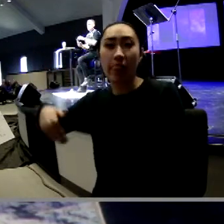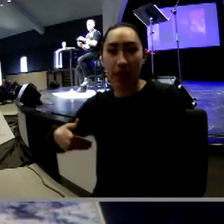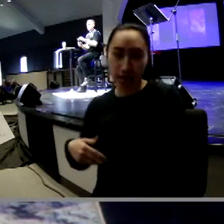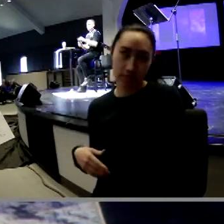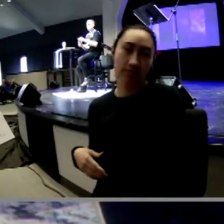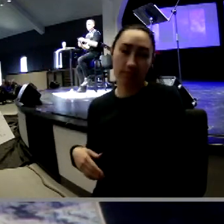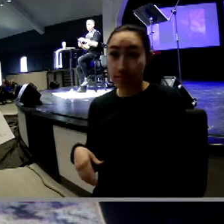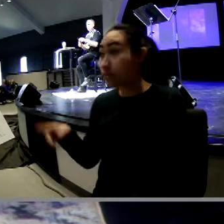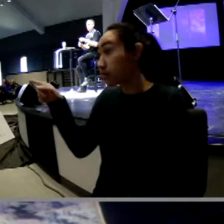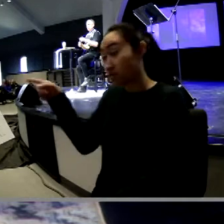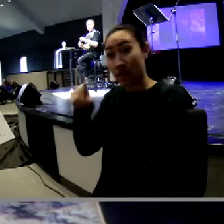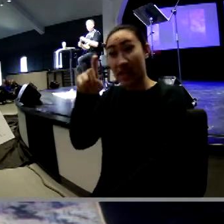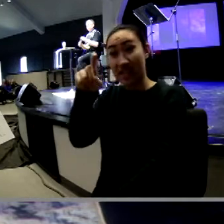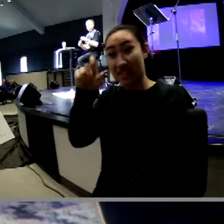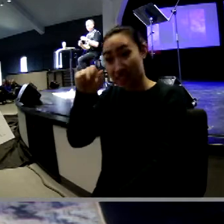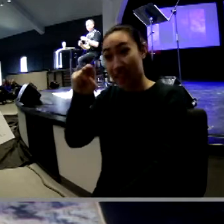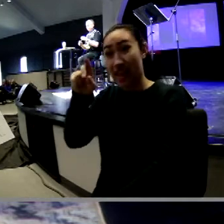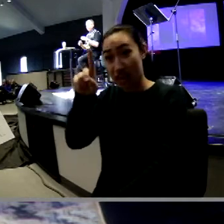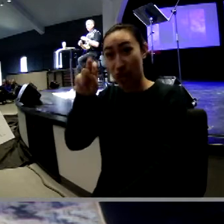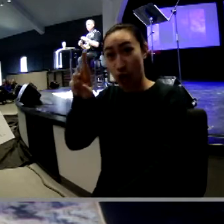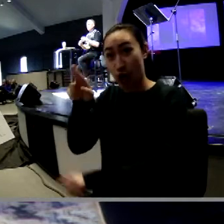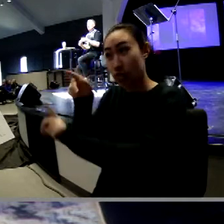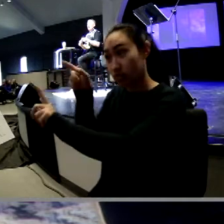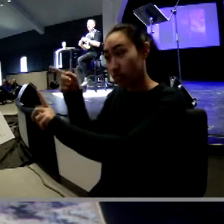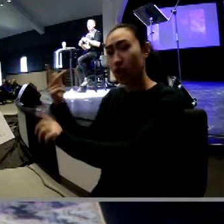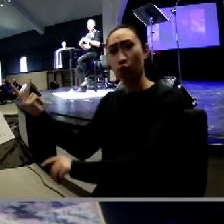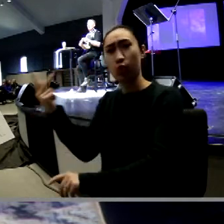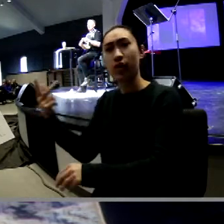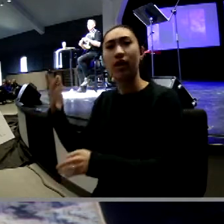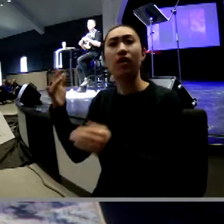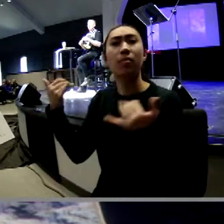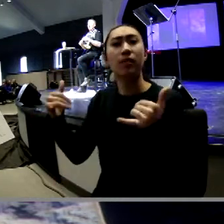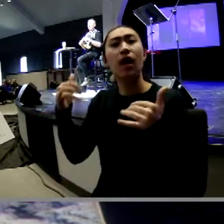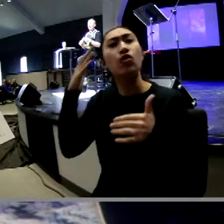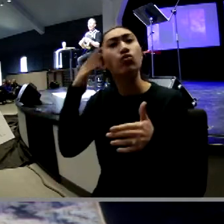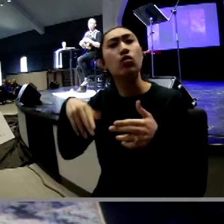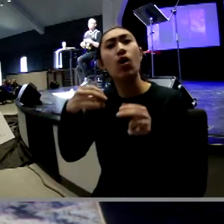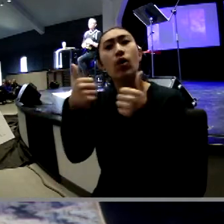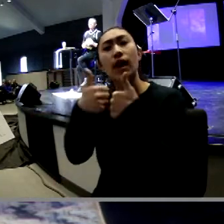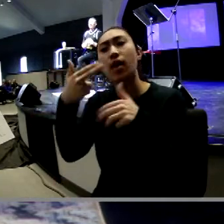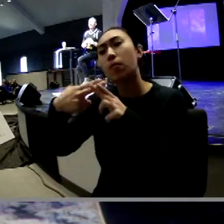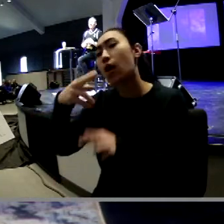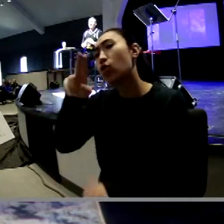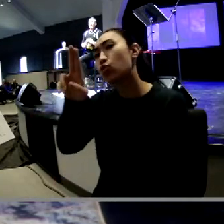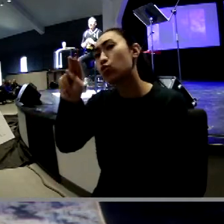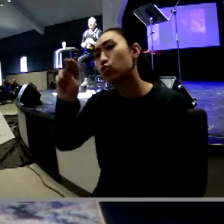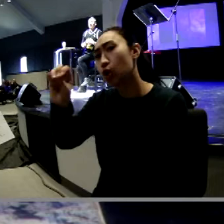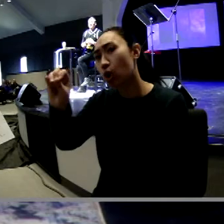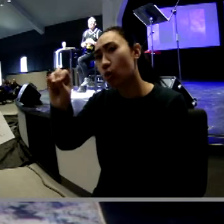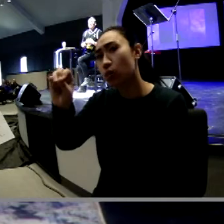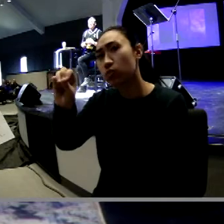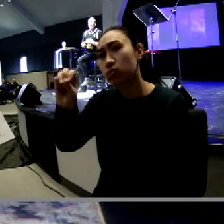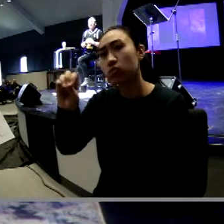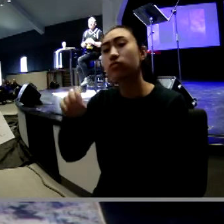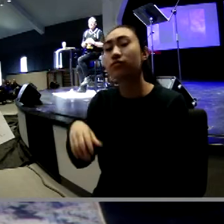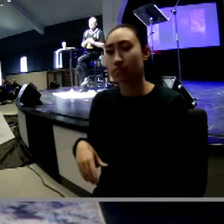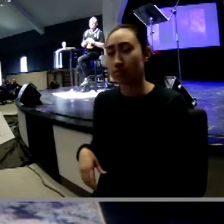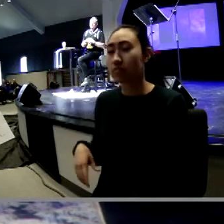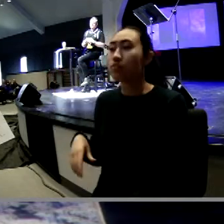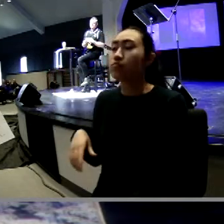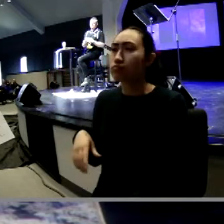Me and Xander play Uno all the time. And one of my favorite card games is